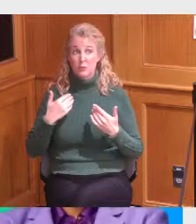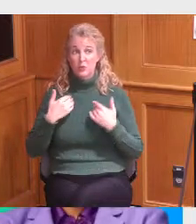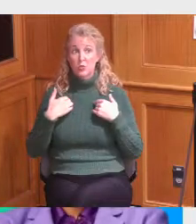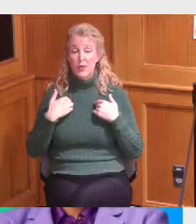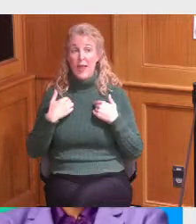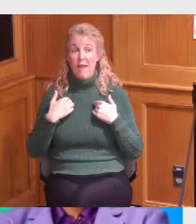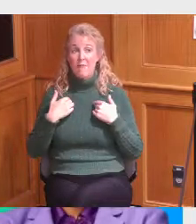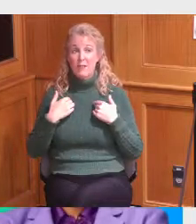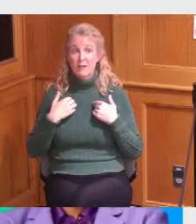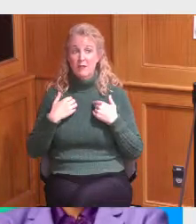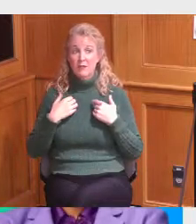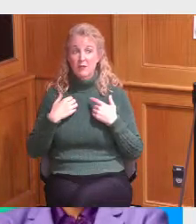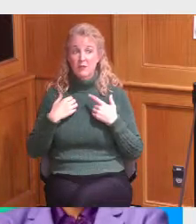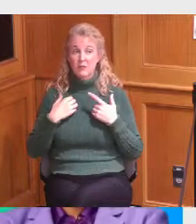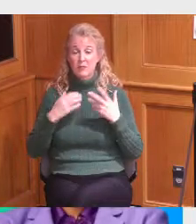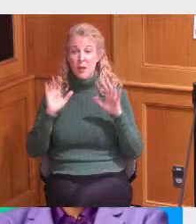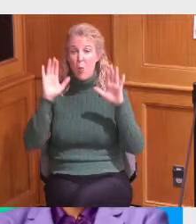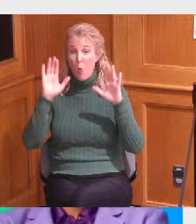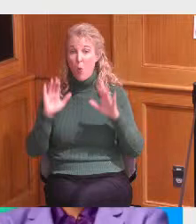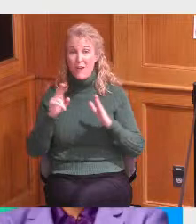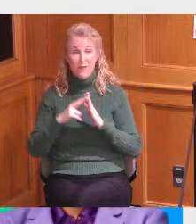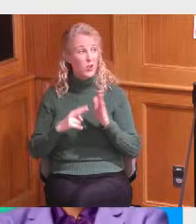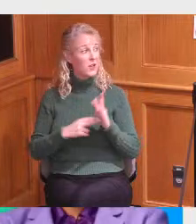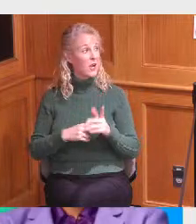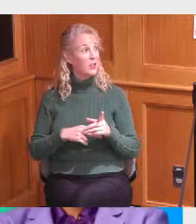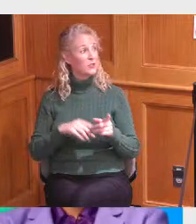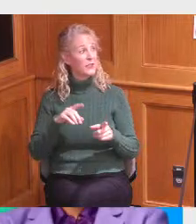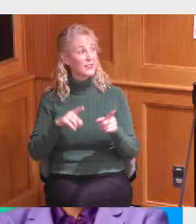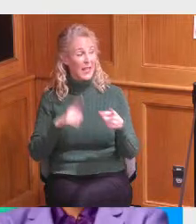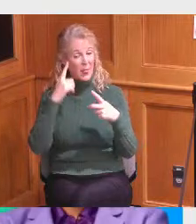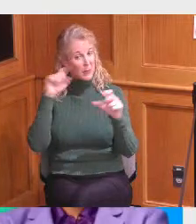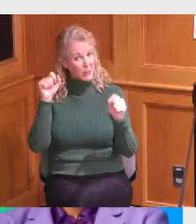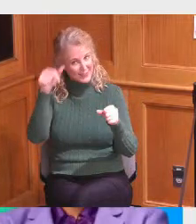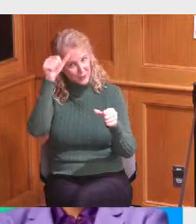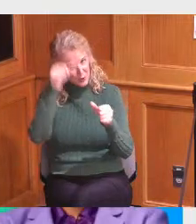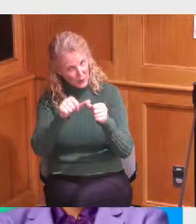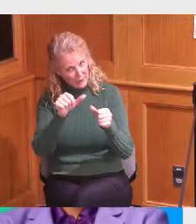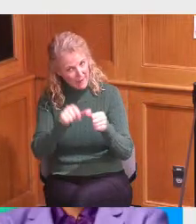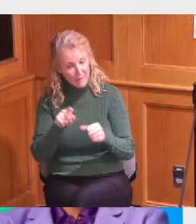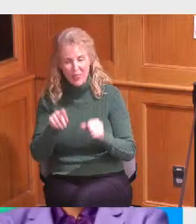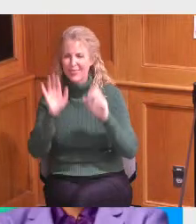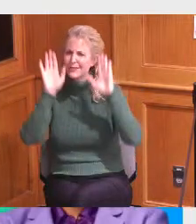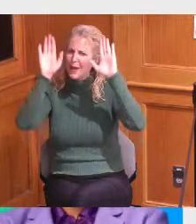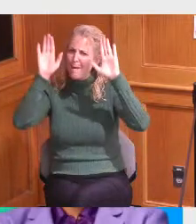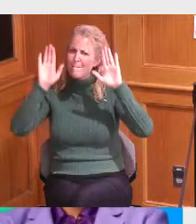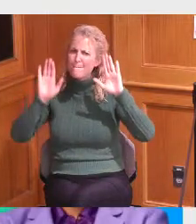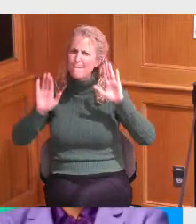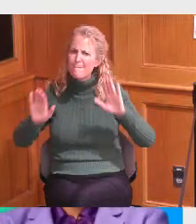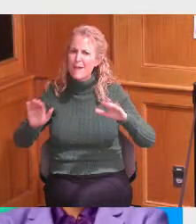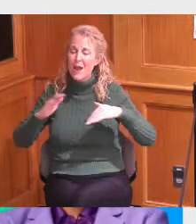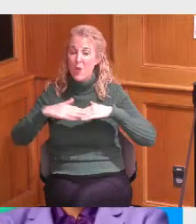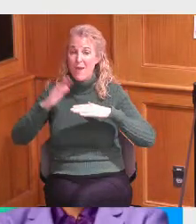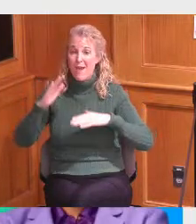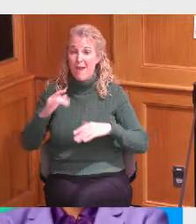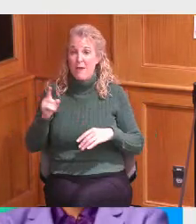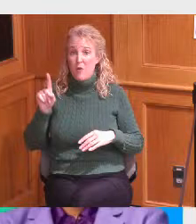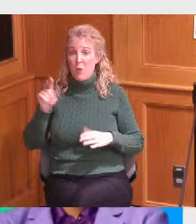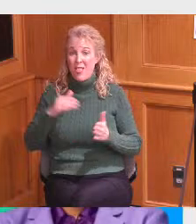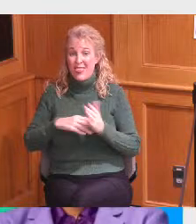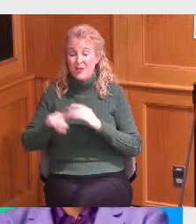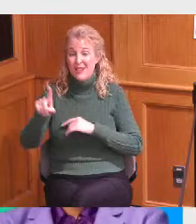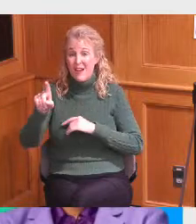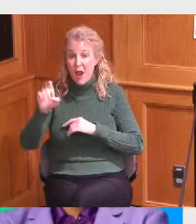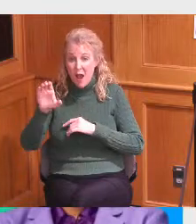Directory. And Denise knows about that real well. But it's fabulous. We're up to over 1,100